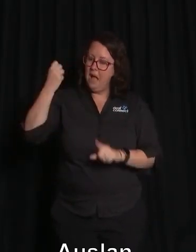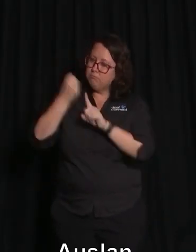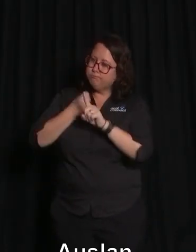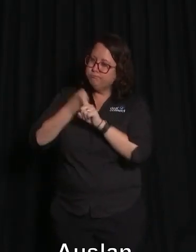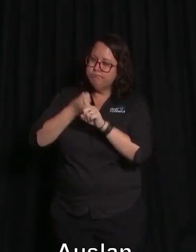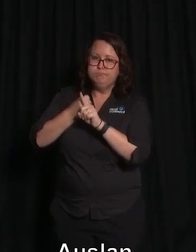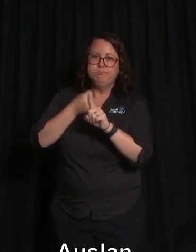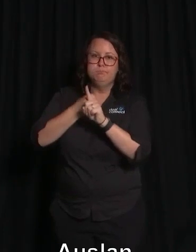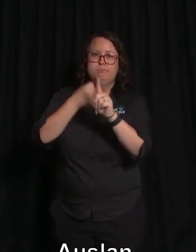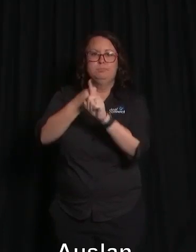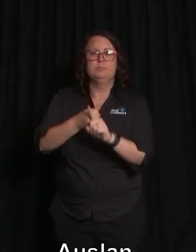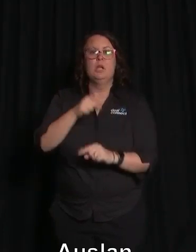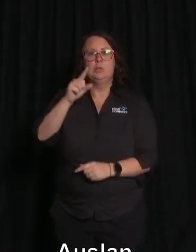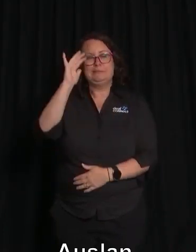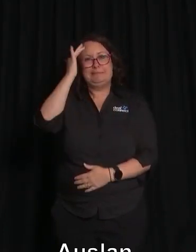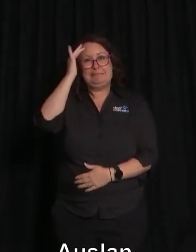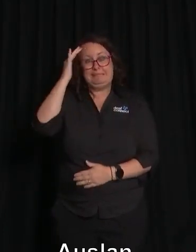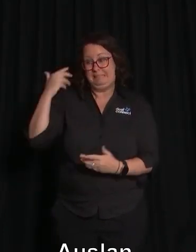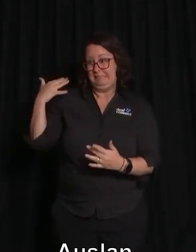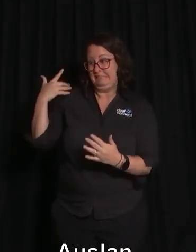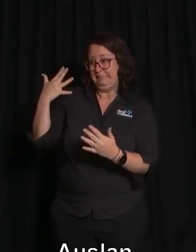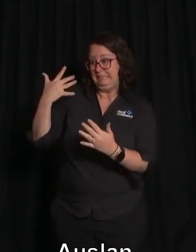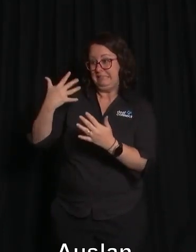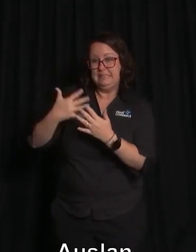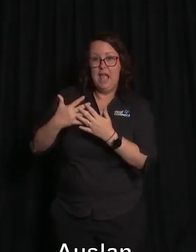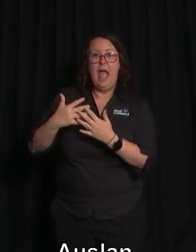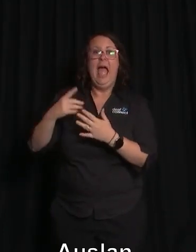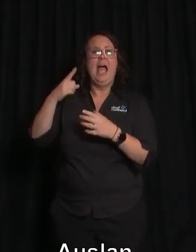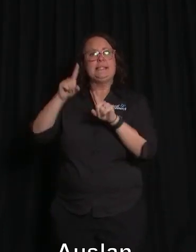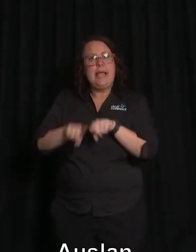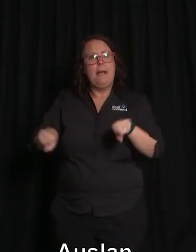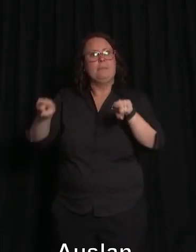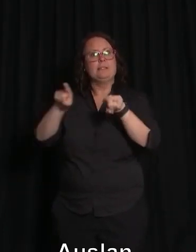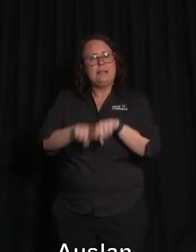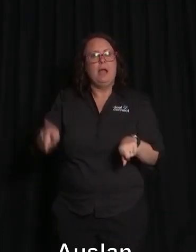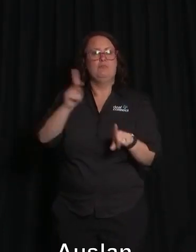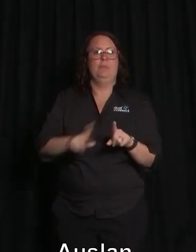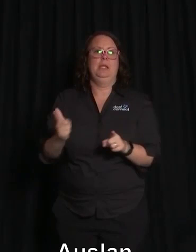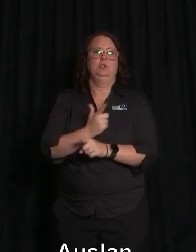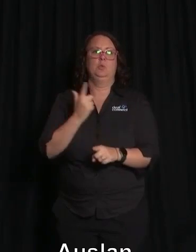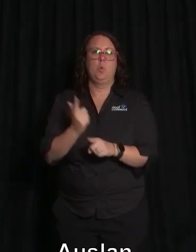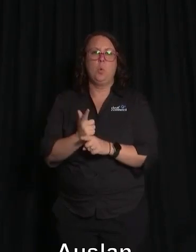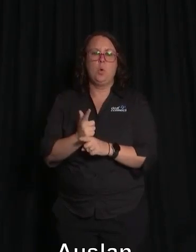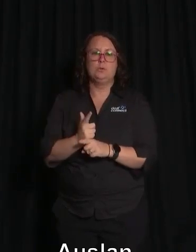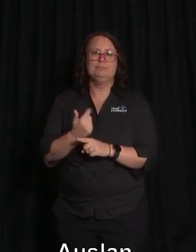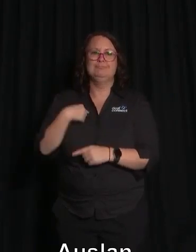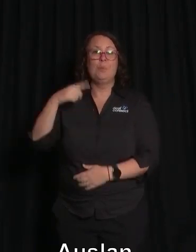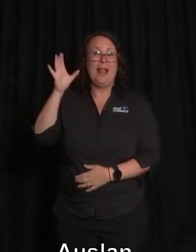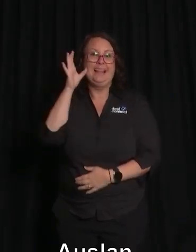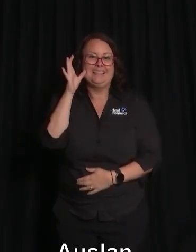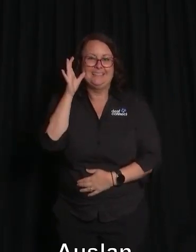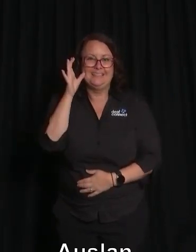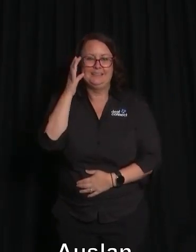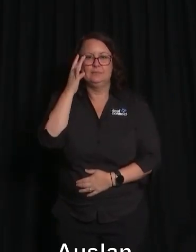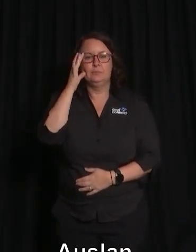your advocacy, your persistence, your consistent messages to us. I can't wait to